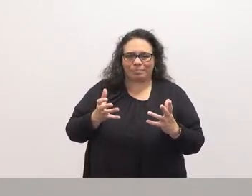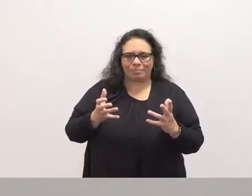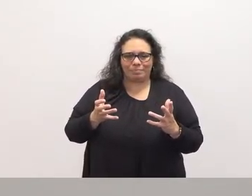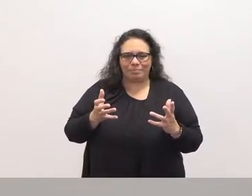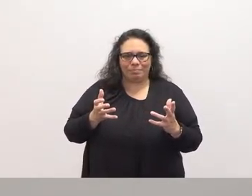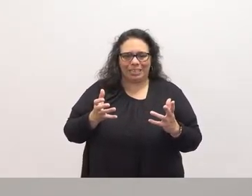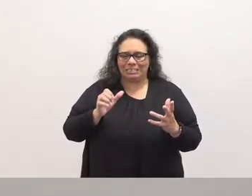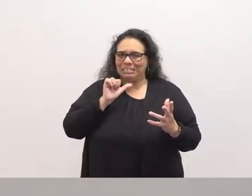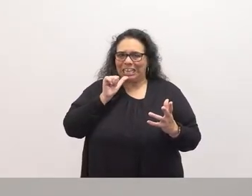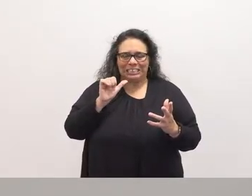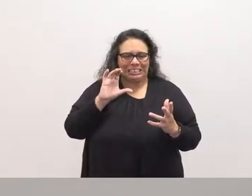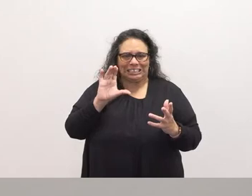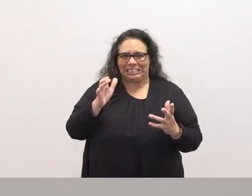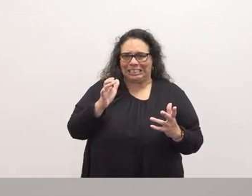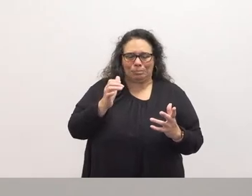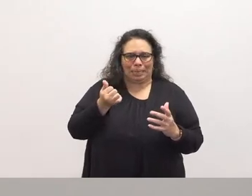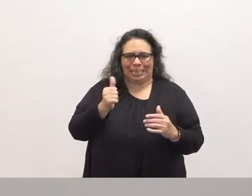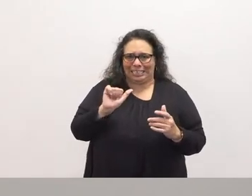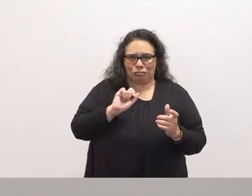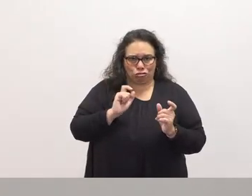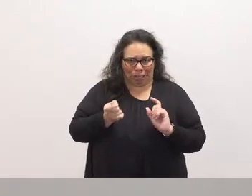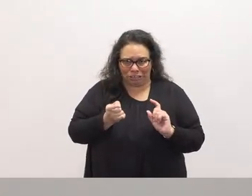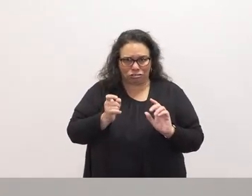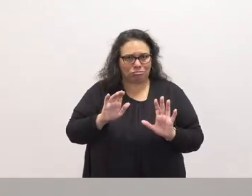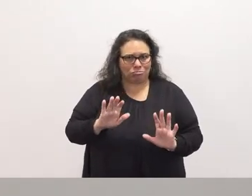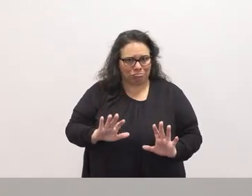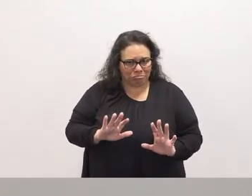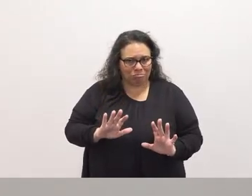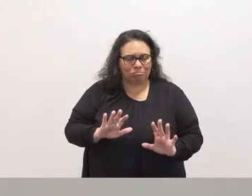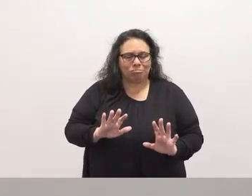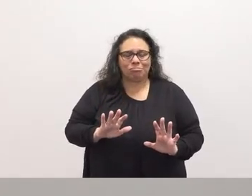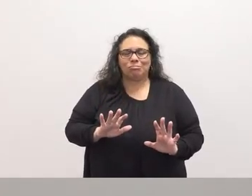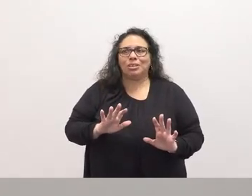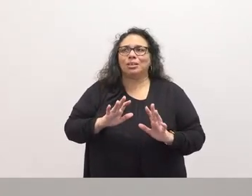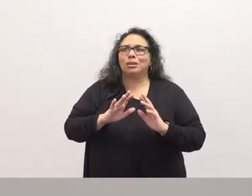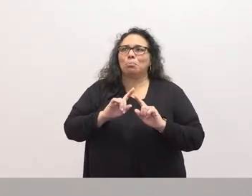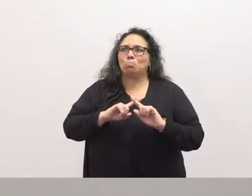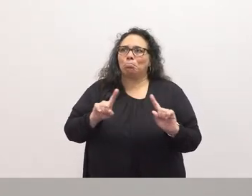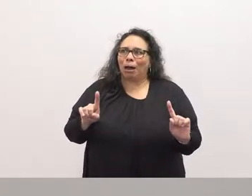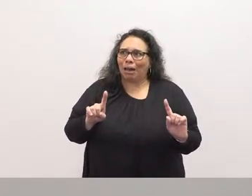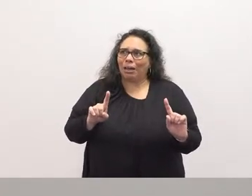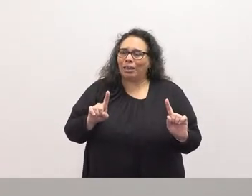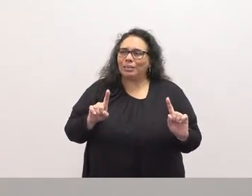seem to be any substantive changes in what it is. But